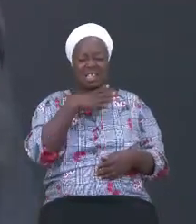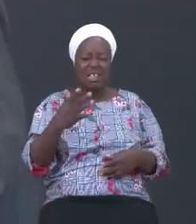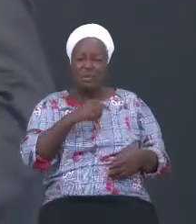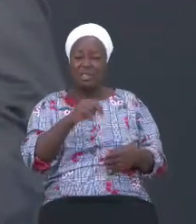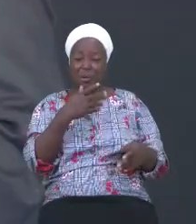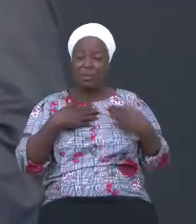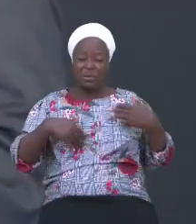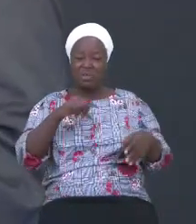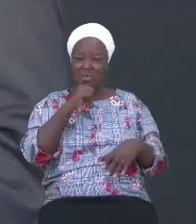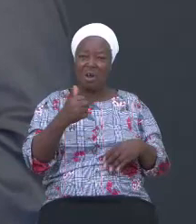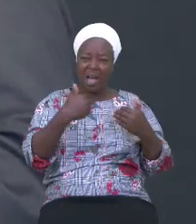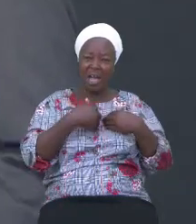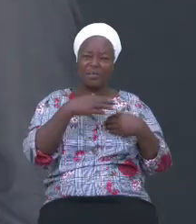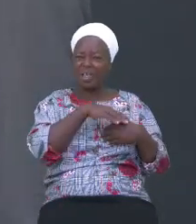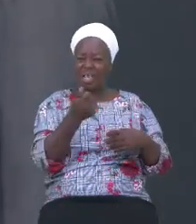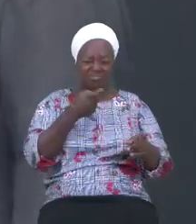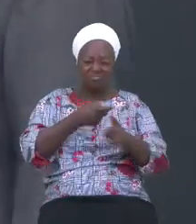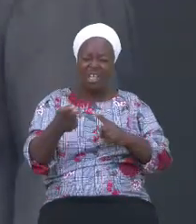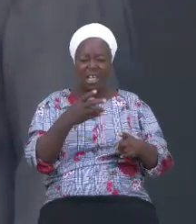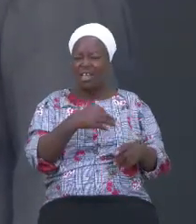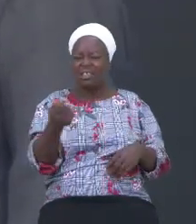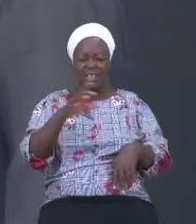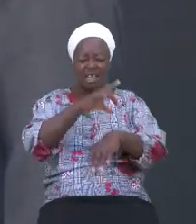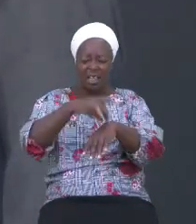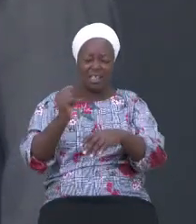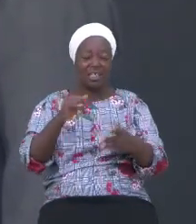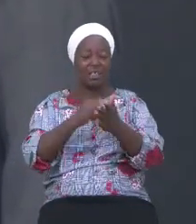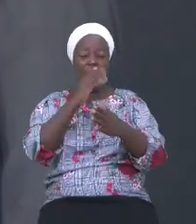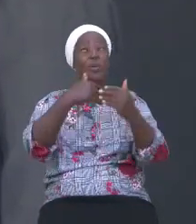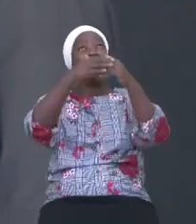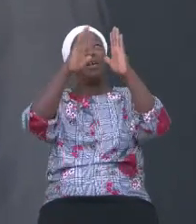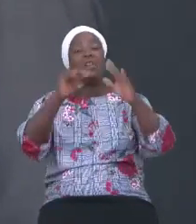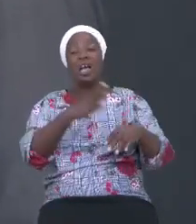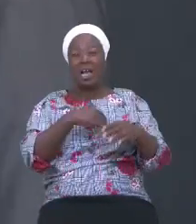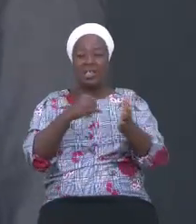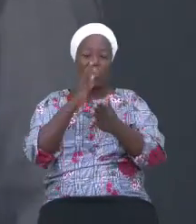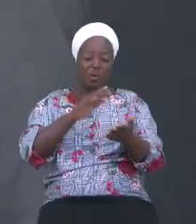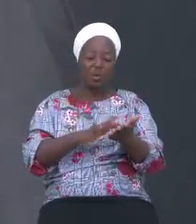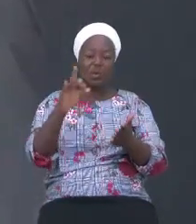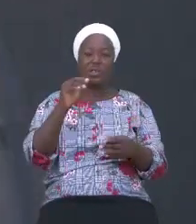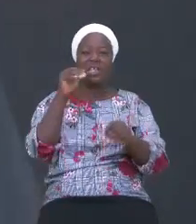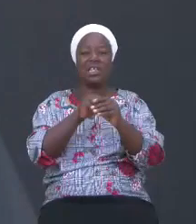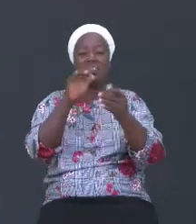will not have anything earthly. It will be heavenly. And you'll be glorious in